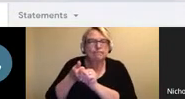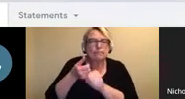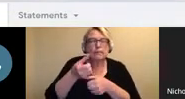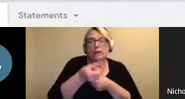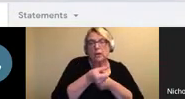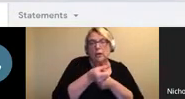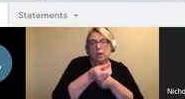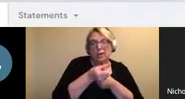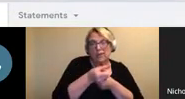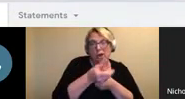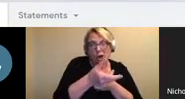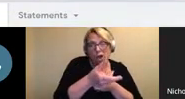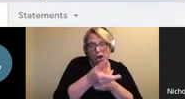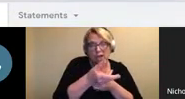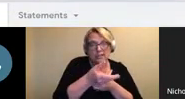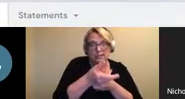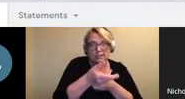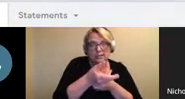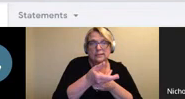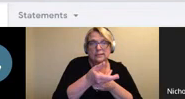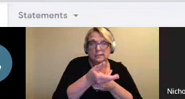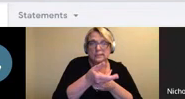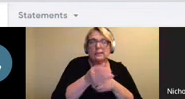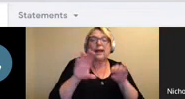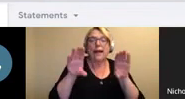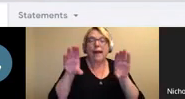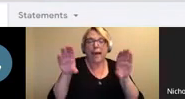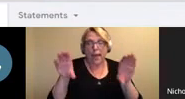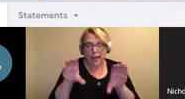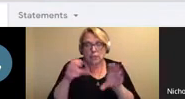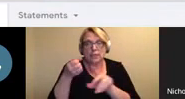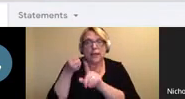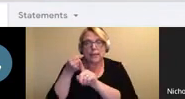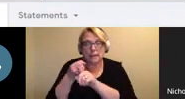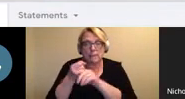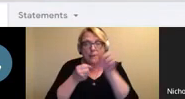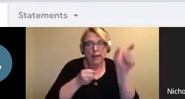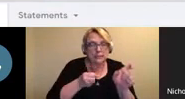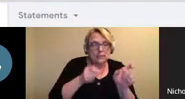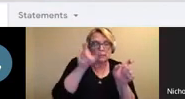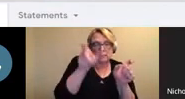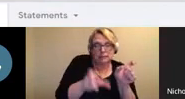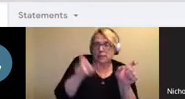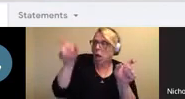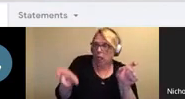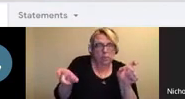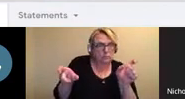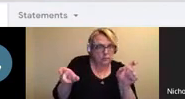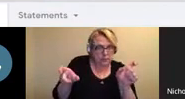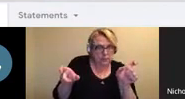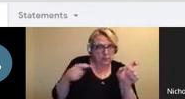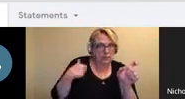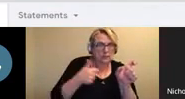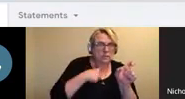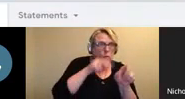causes, actions, and impact into separate columns, and that way we can kind of look at them